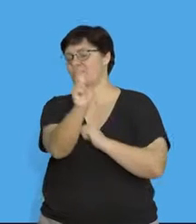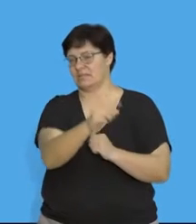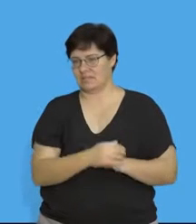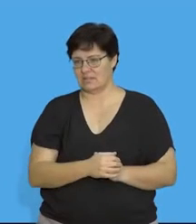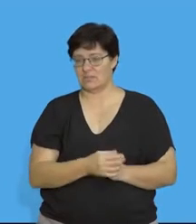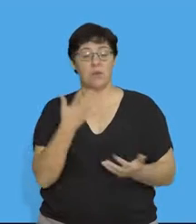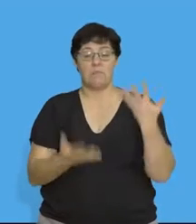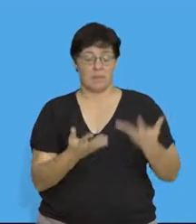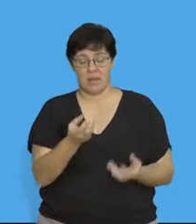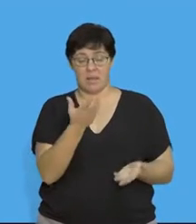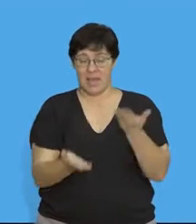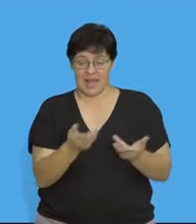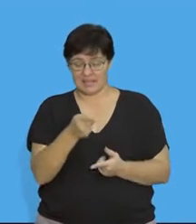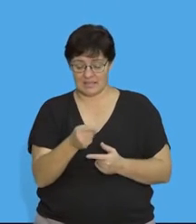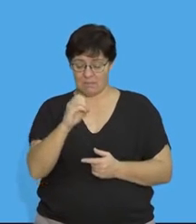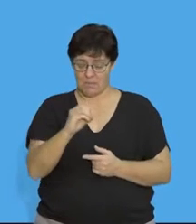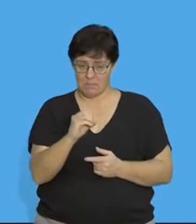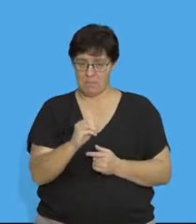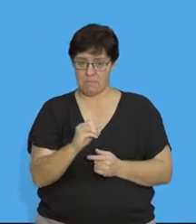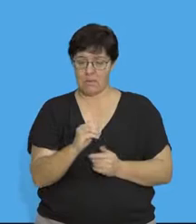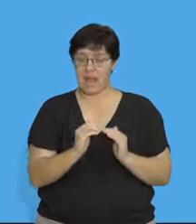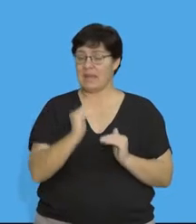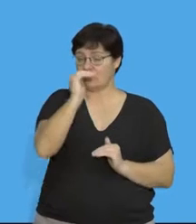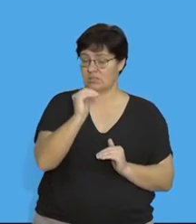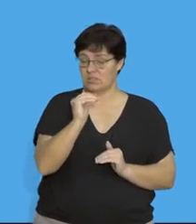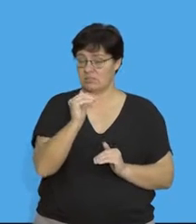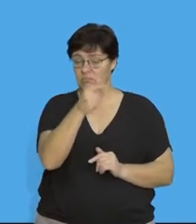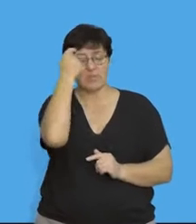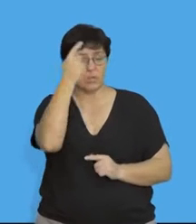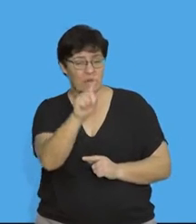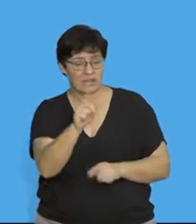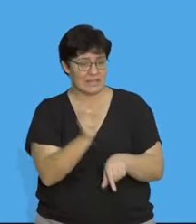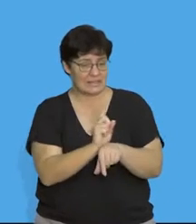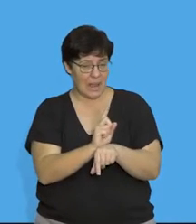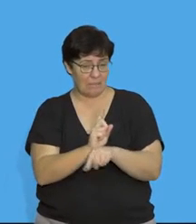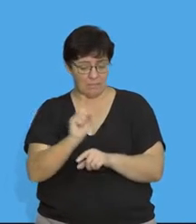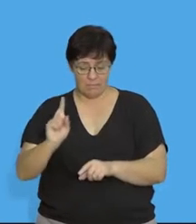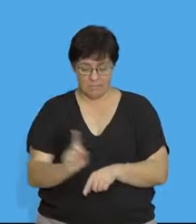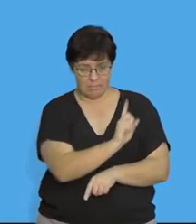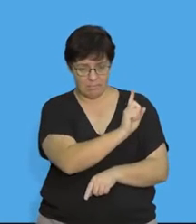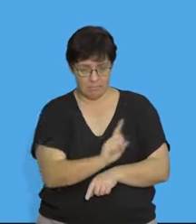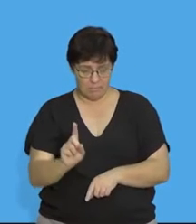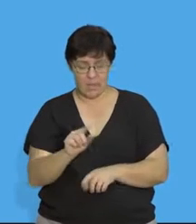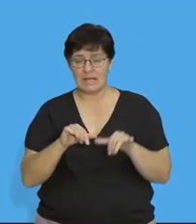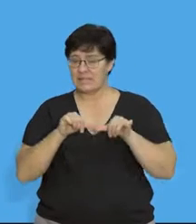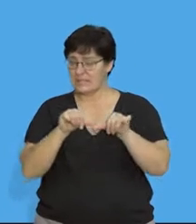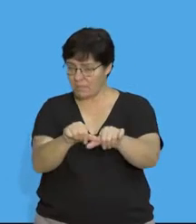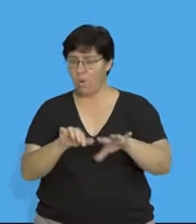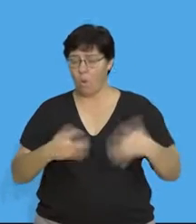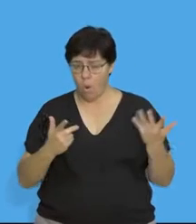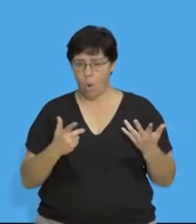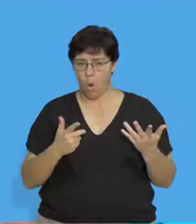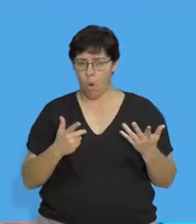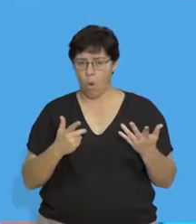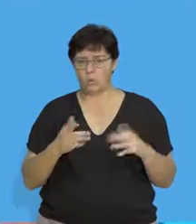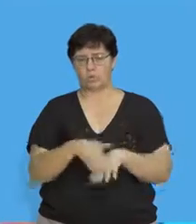bob increases, what do you think will happen? Will the period increase, stay the same, or decrease? You could say, I have no